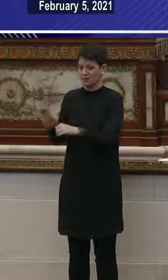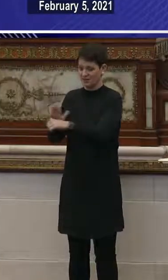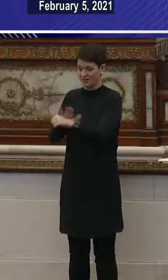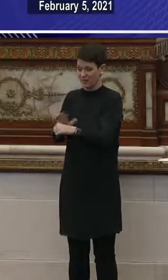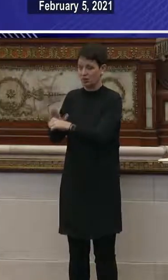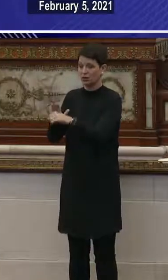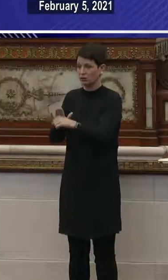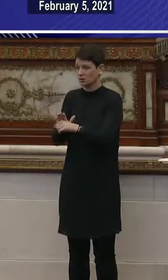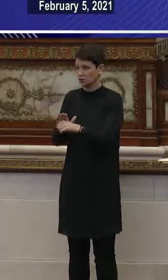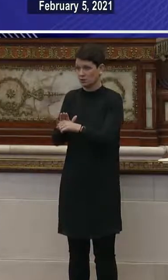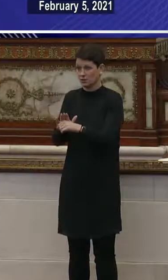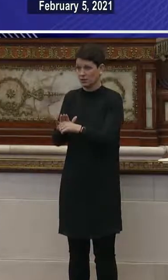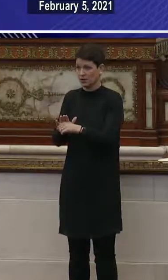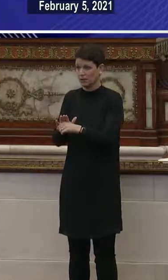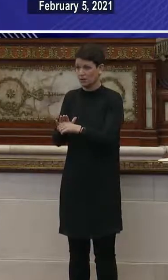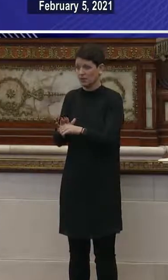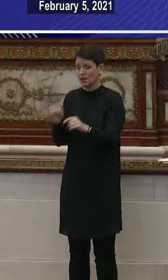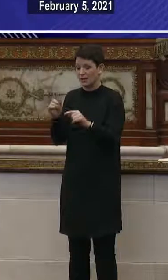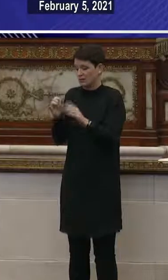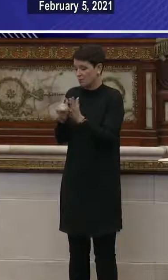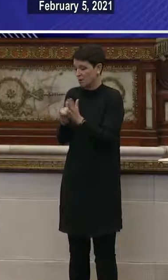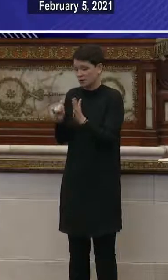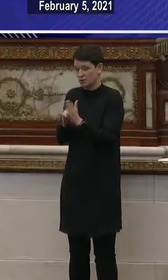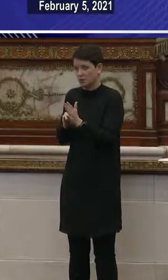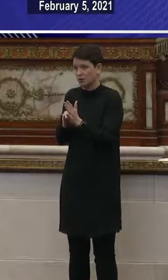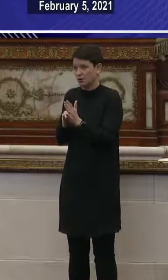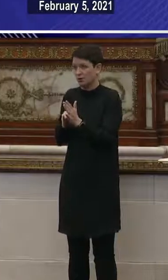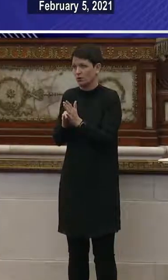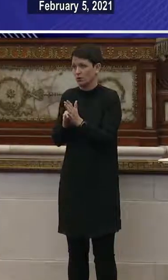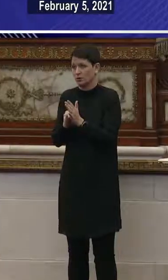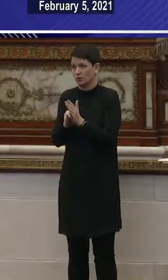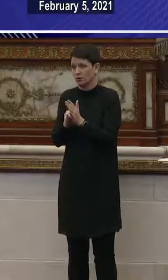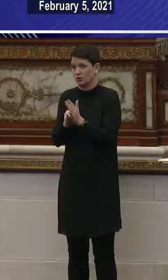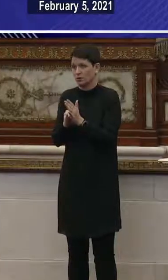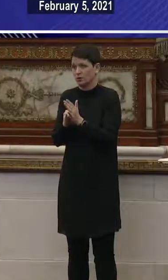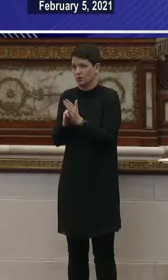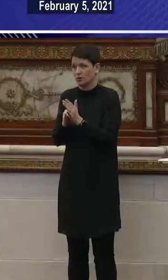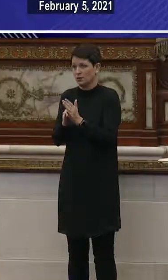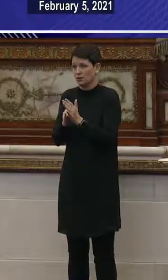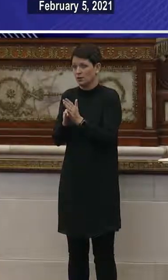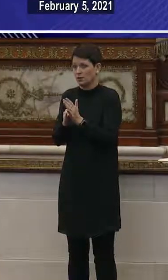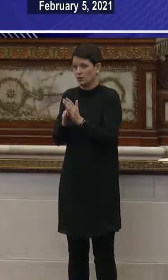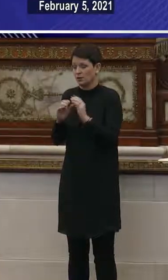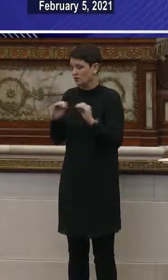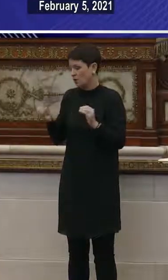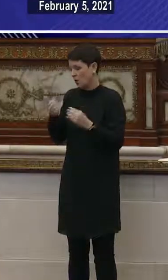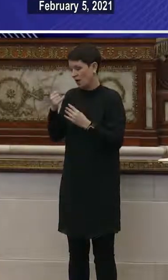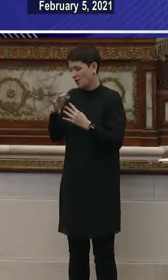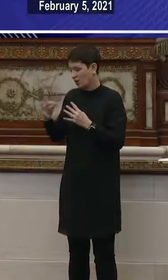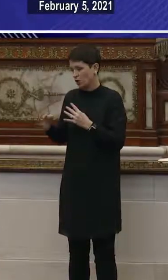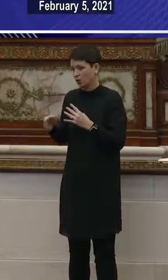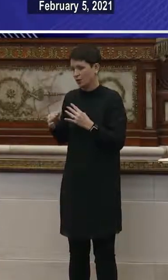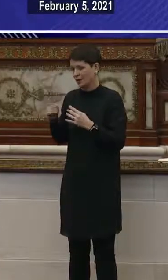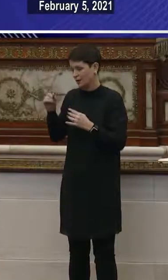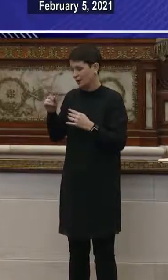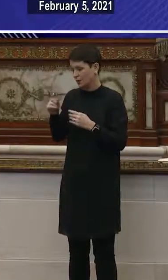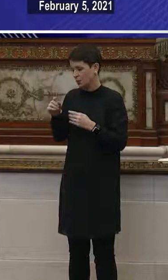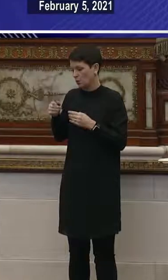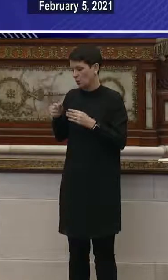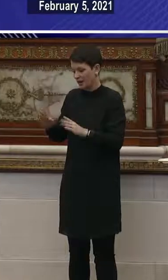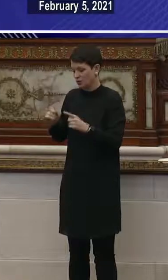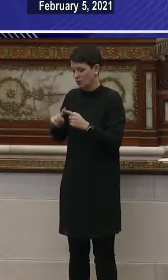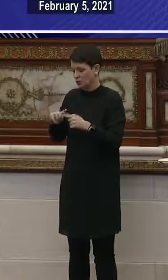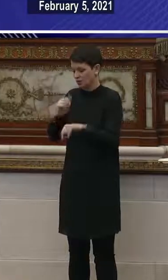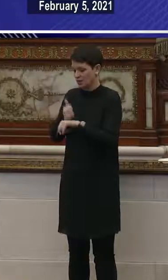there's no way to, to be able to, there's no other means except to establish